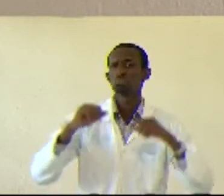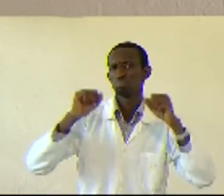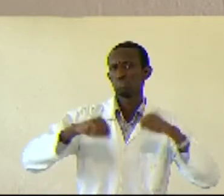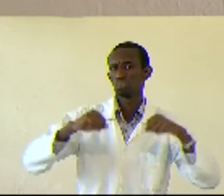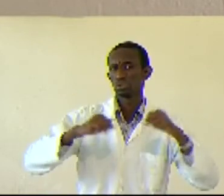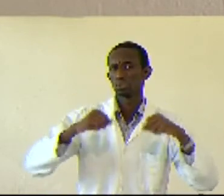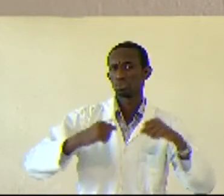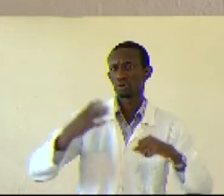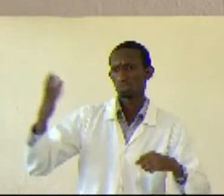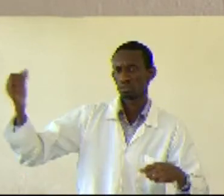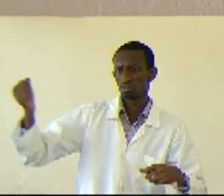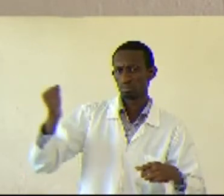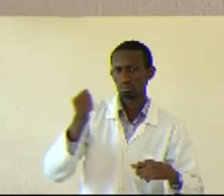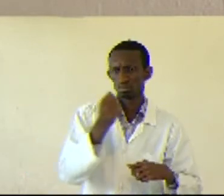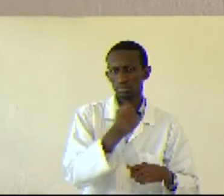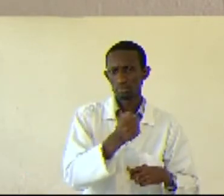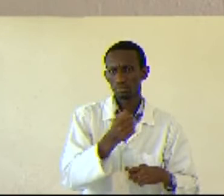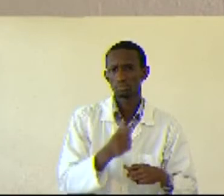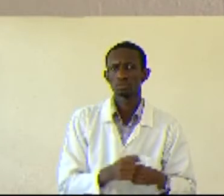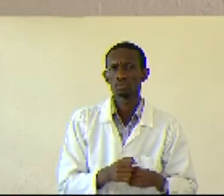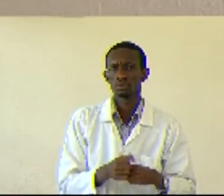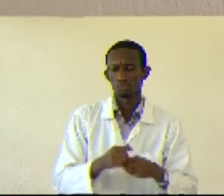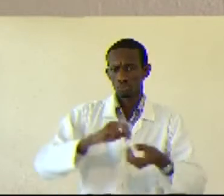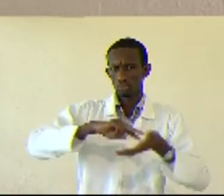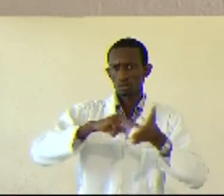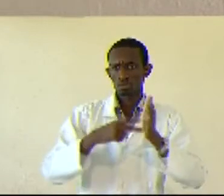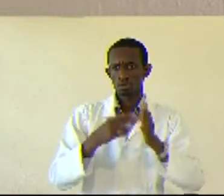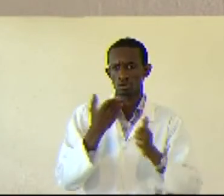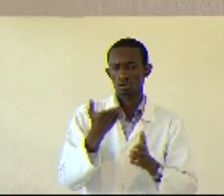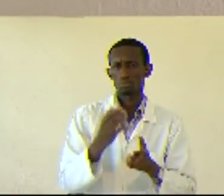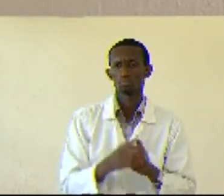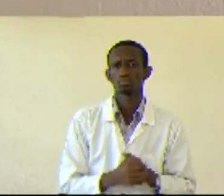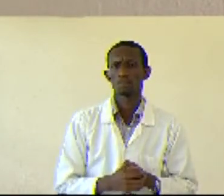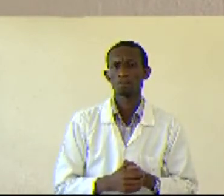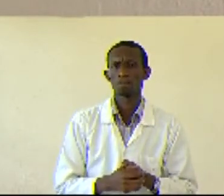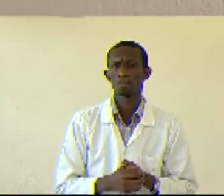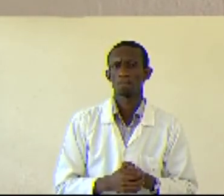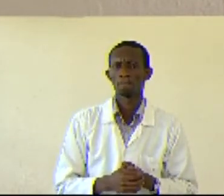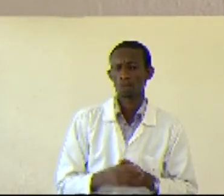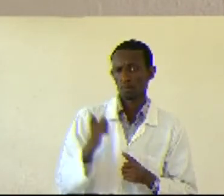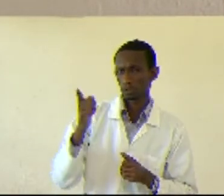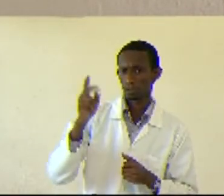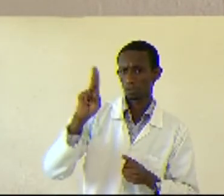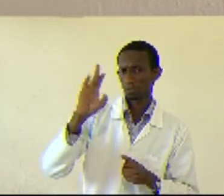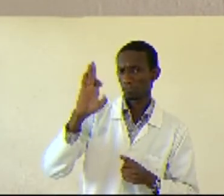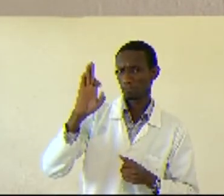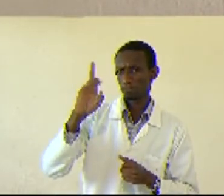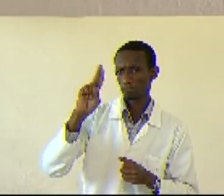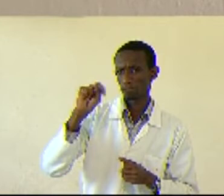this by differentiating this function.